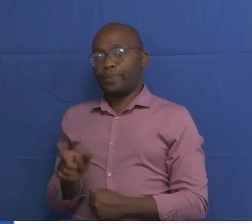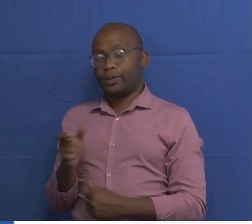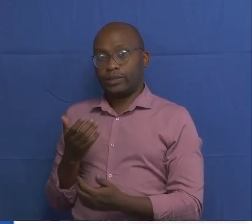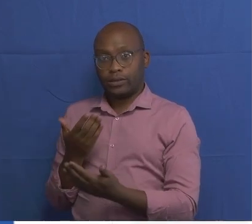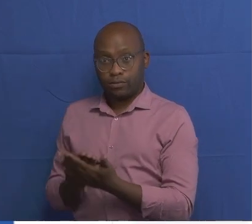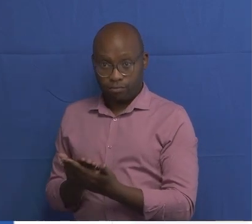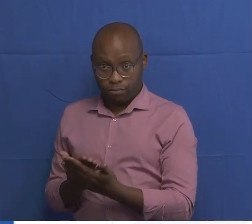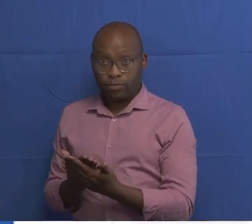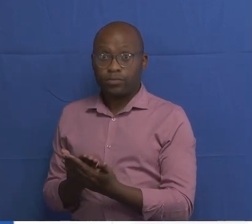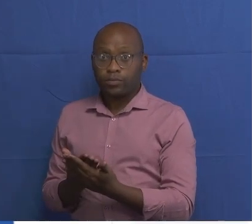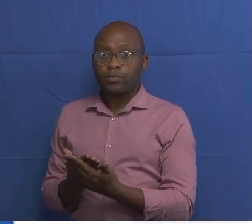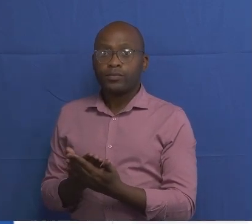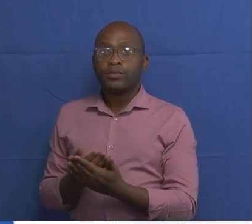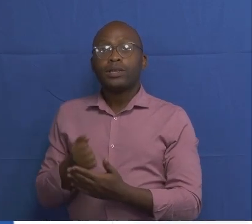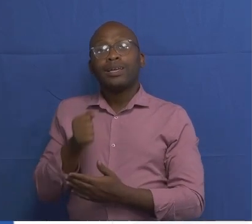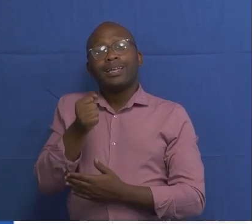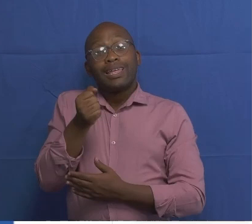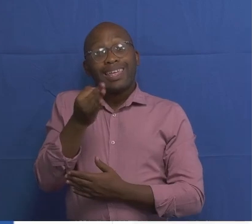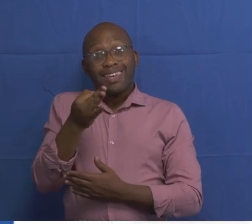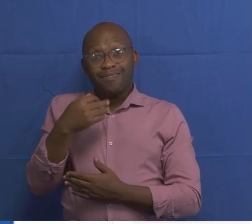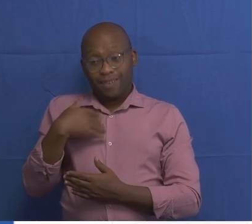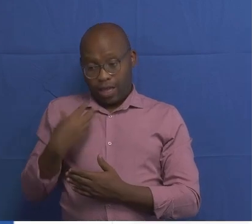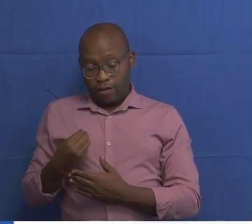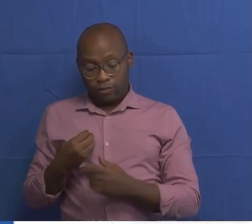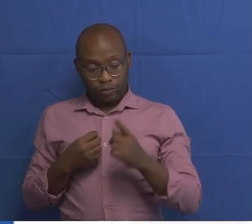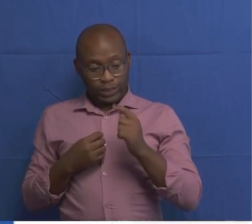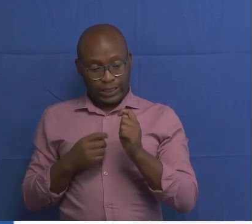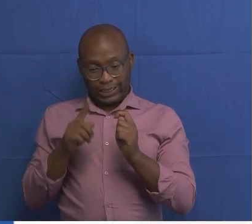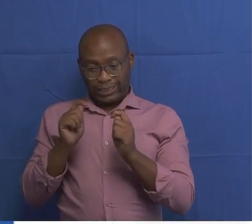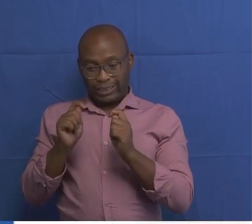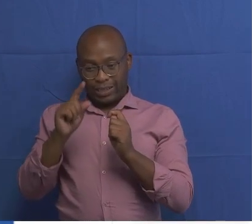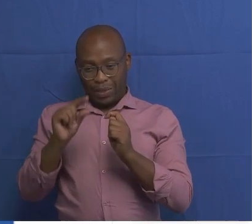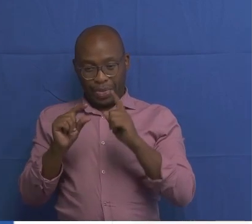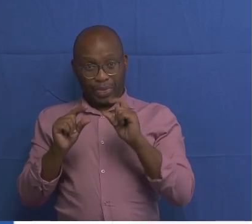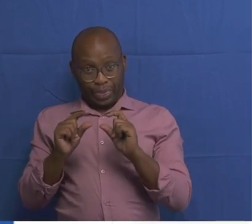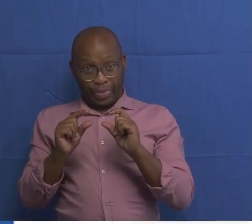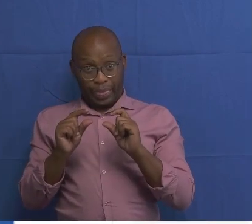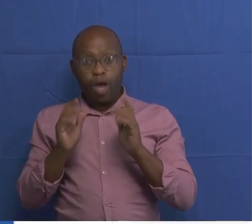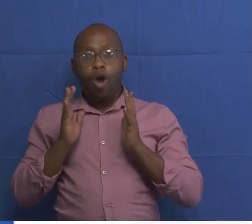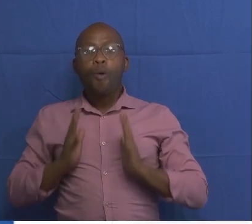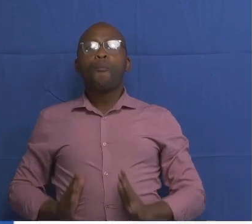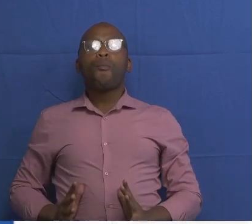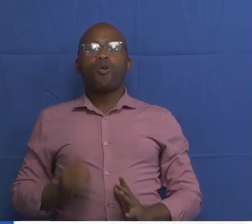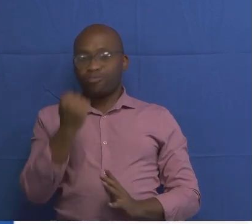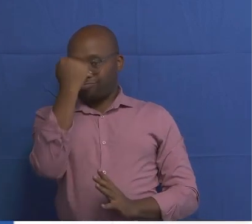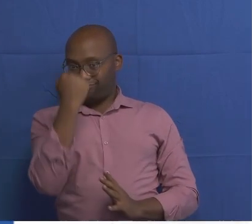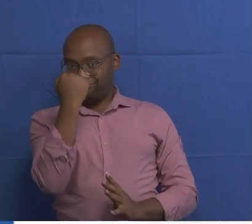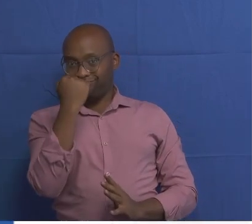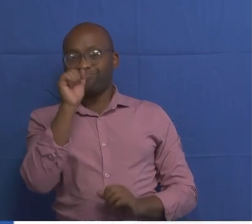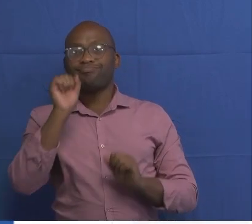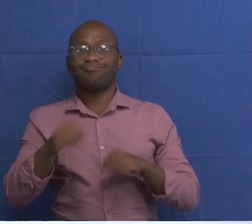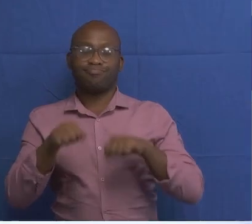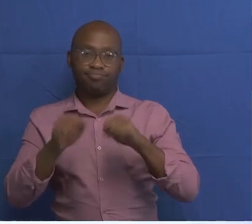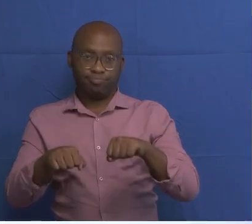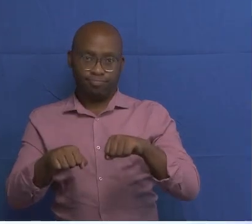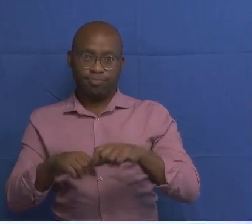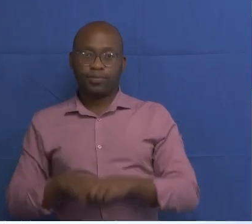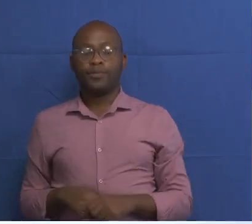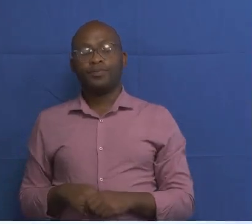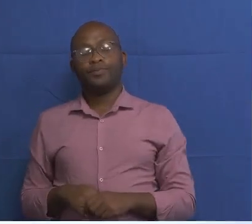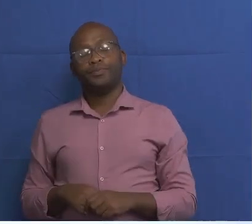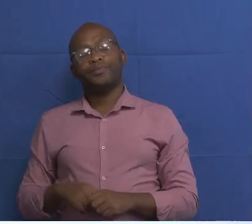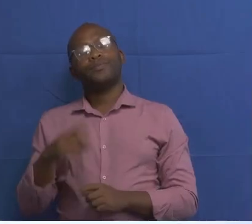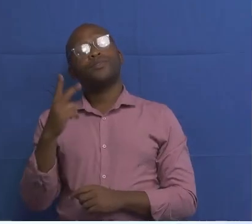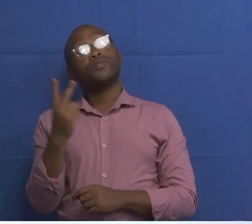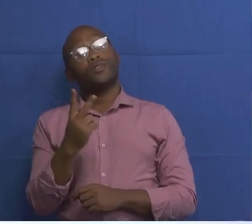have inherited 2 recessive alleles that are the same. Now, we need to look now